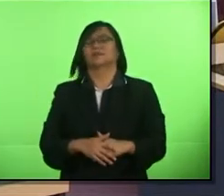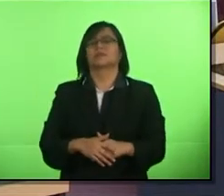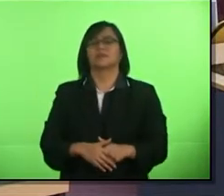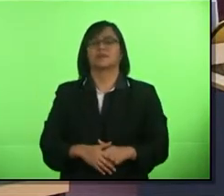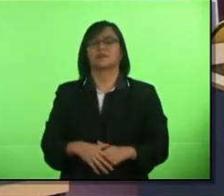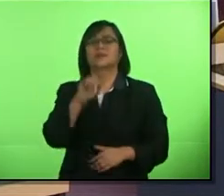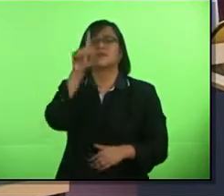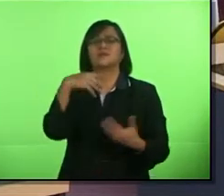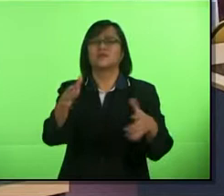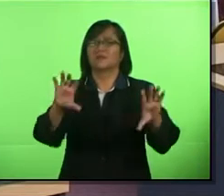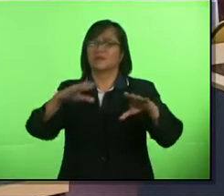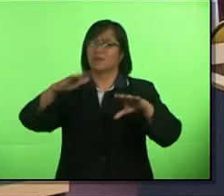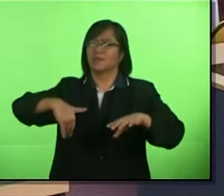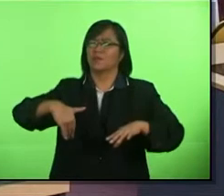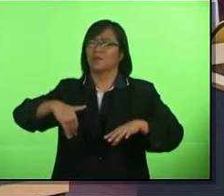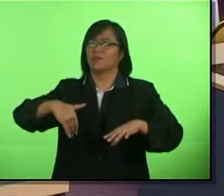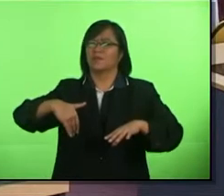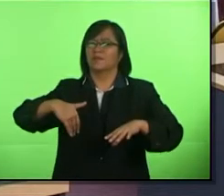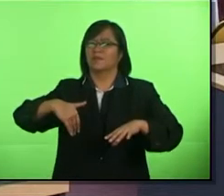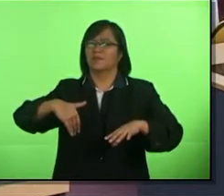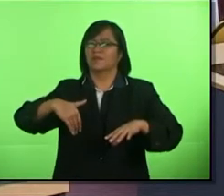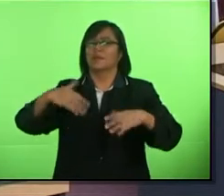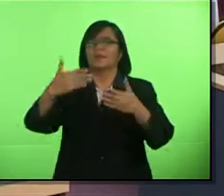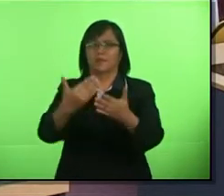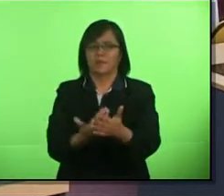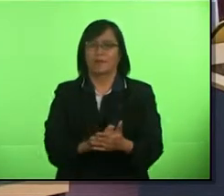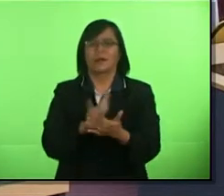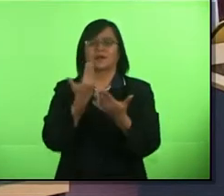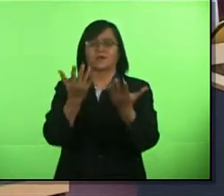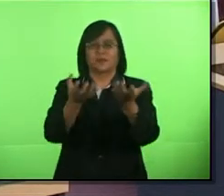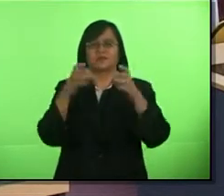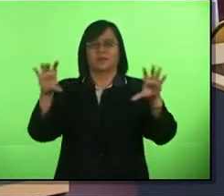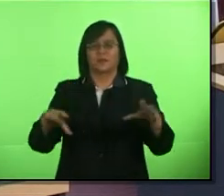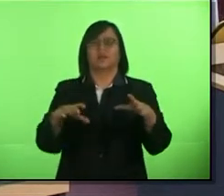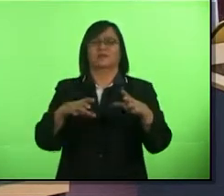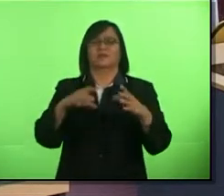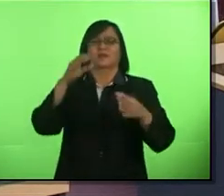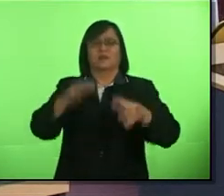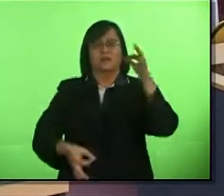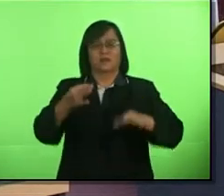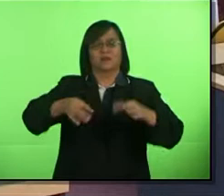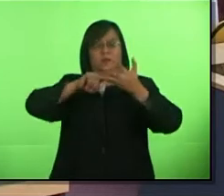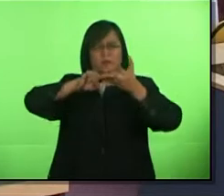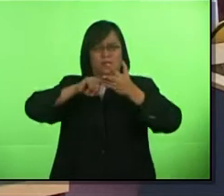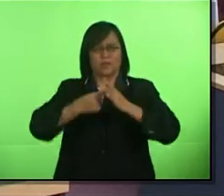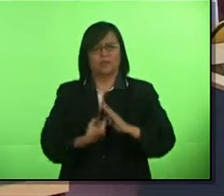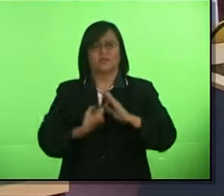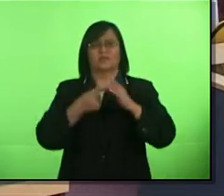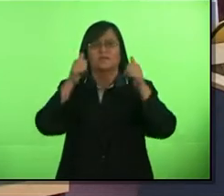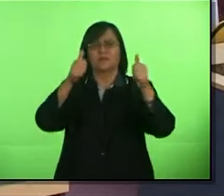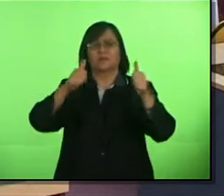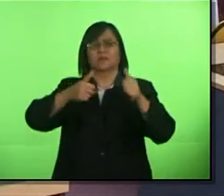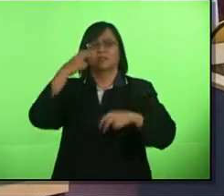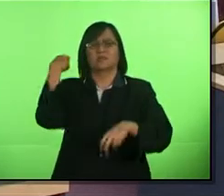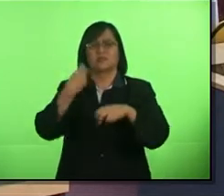that already? Dah buat dah? Baru nak buat kan? Jadi kita nak mula-mula, kita bit tough kan? But make